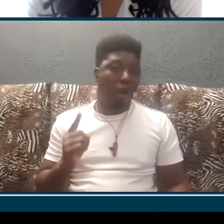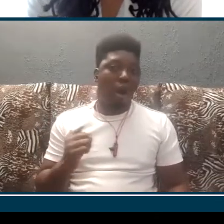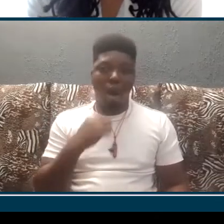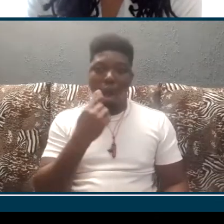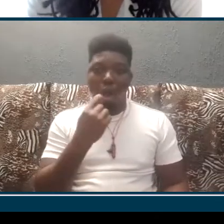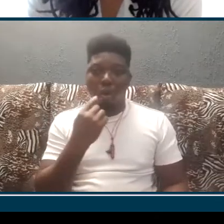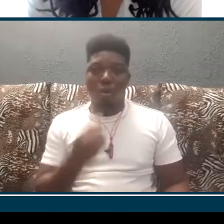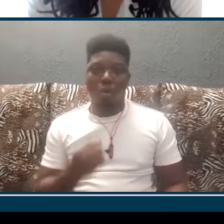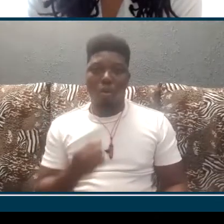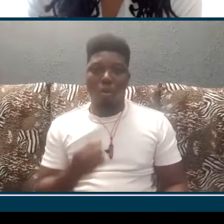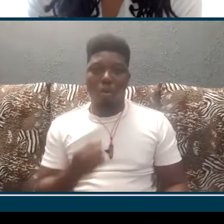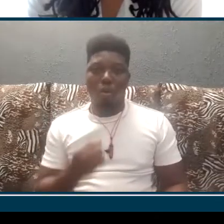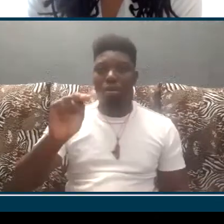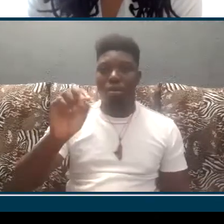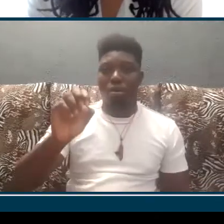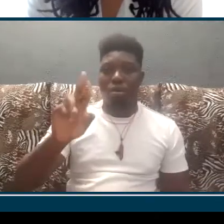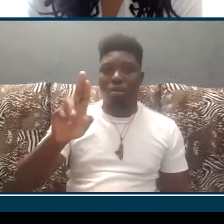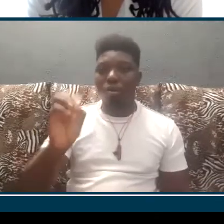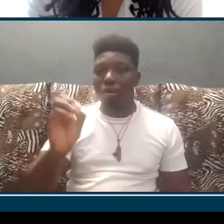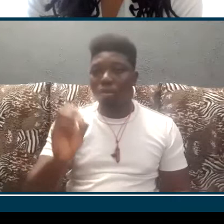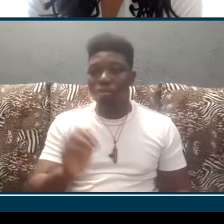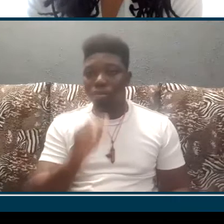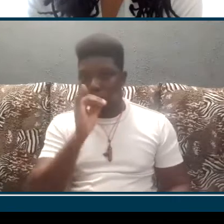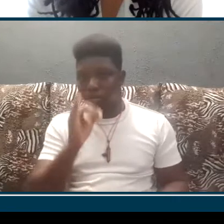neurodiverse or neurodivergent is going to be someone whose